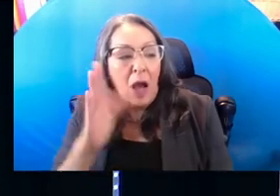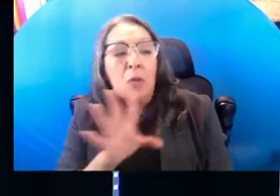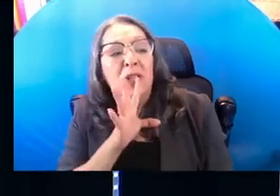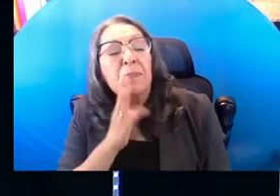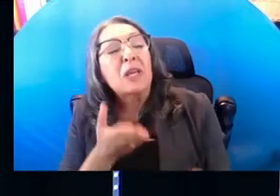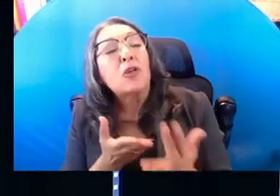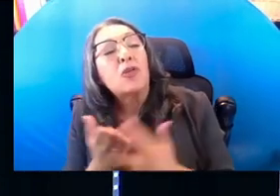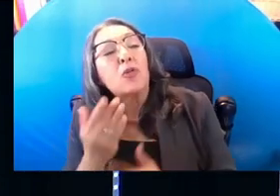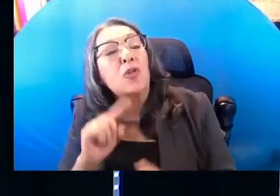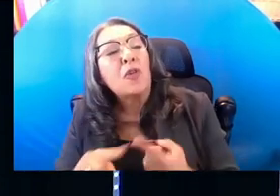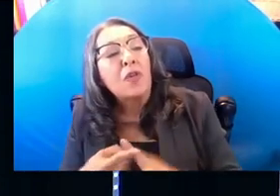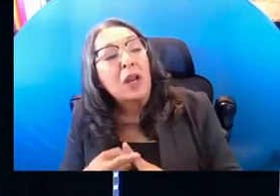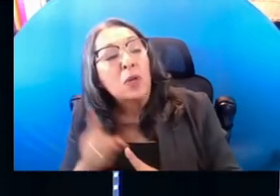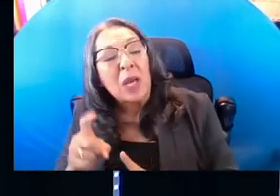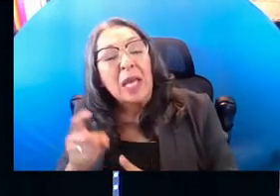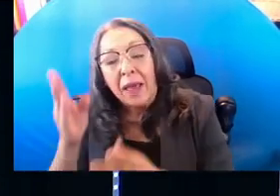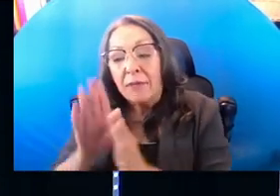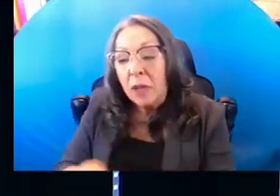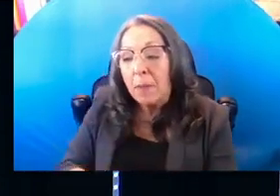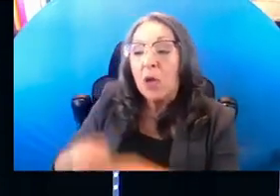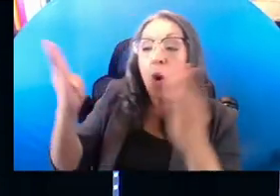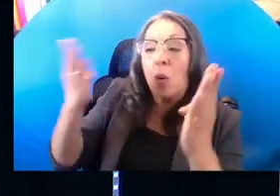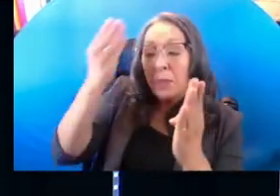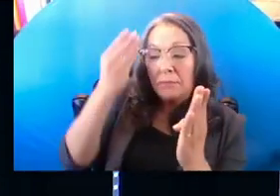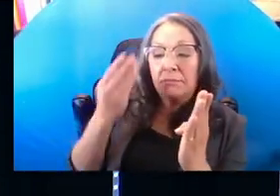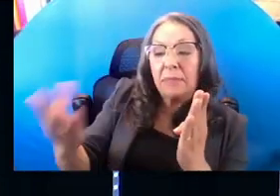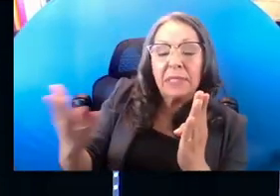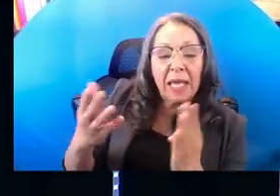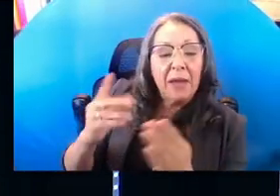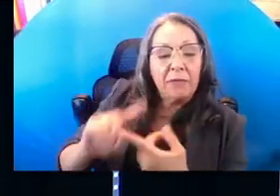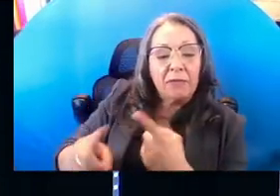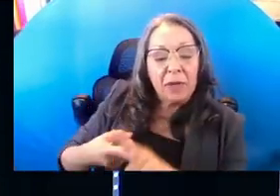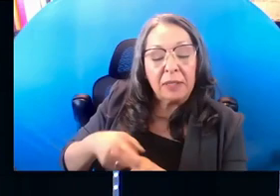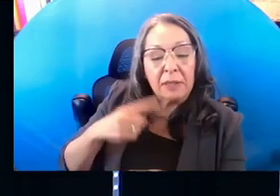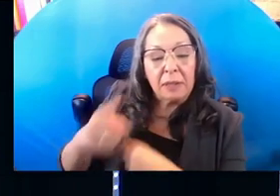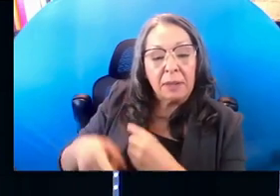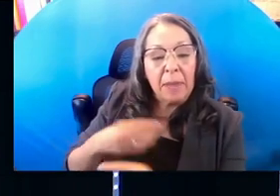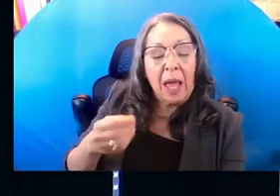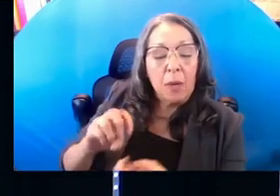We have to be open and real about our trials. And the second thing is to seek the truth.